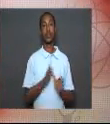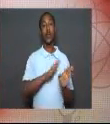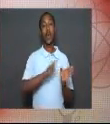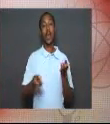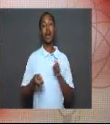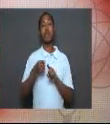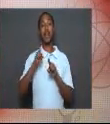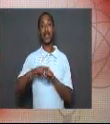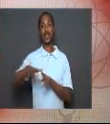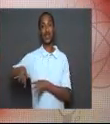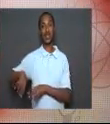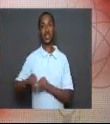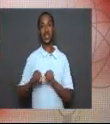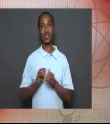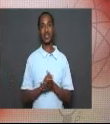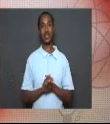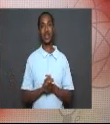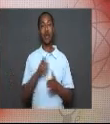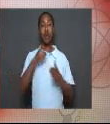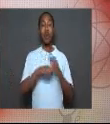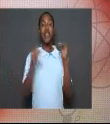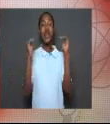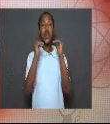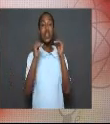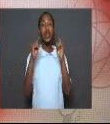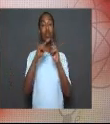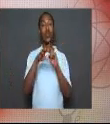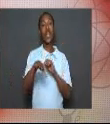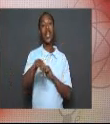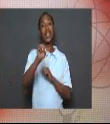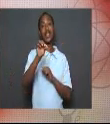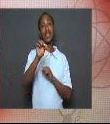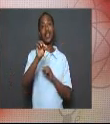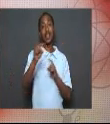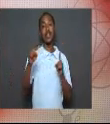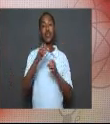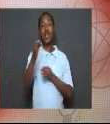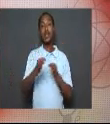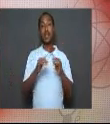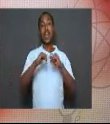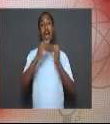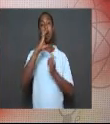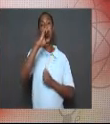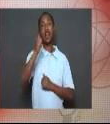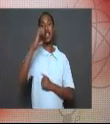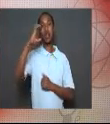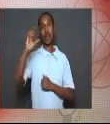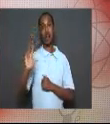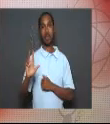Welcome back, students. What equations did you come up with to explain how calcium